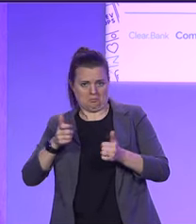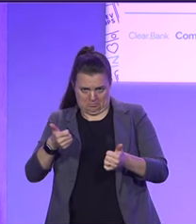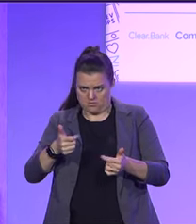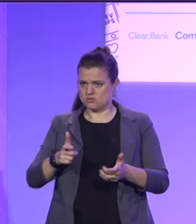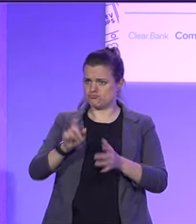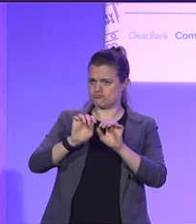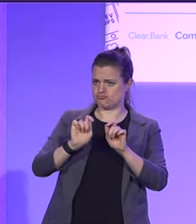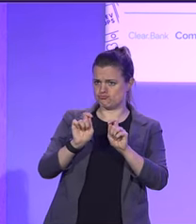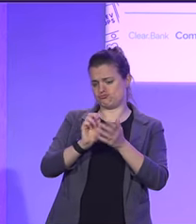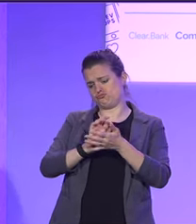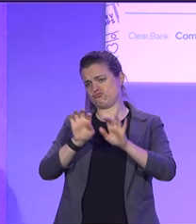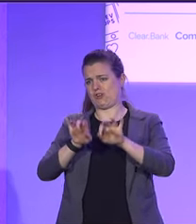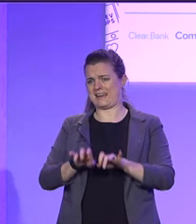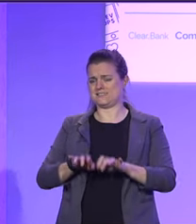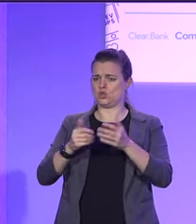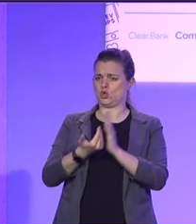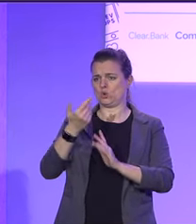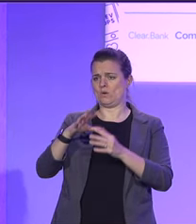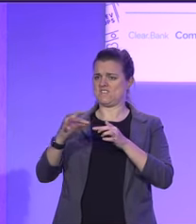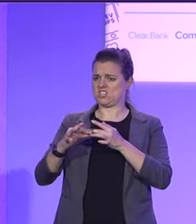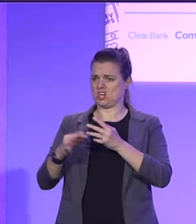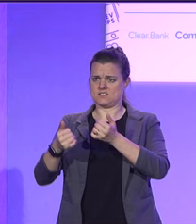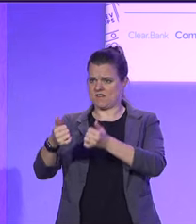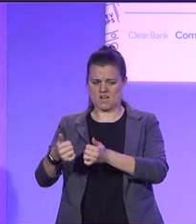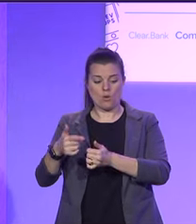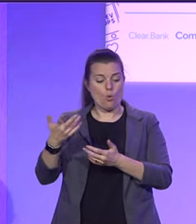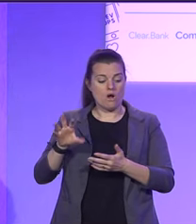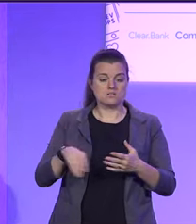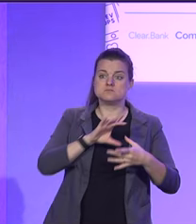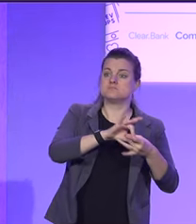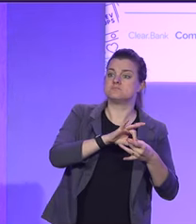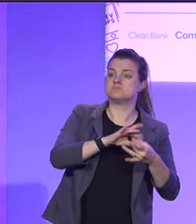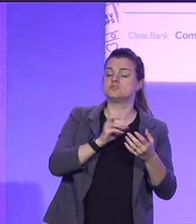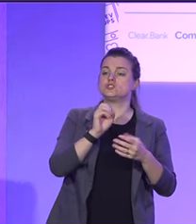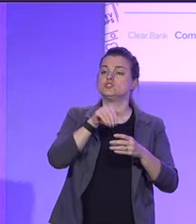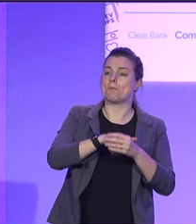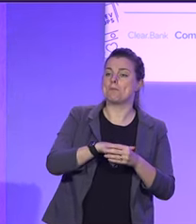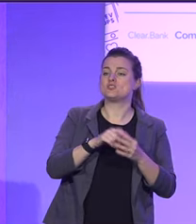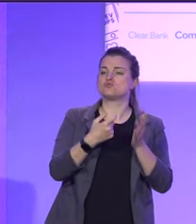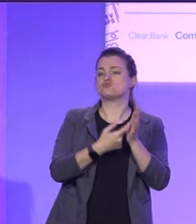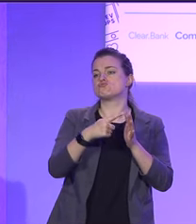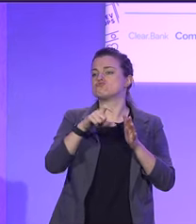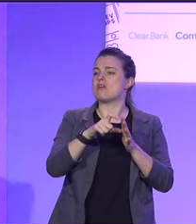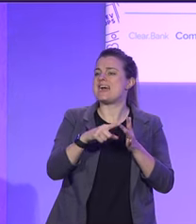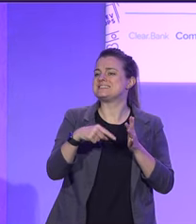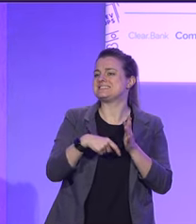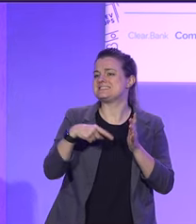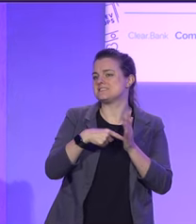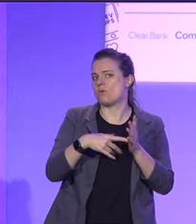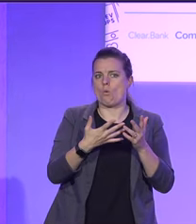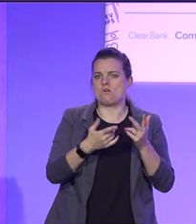help other people, jumping onto Stack Overflow, Reddit, wherever it may be, answering questions is very helpful. And if you